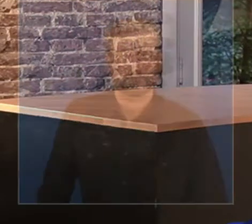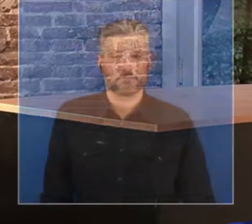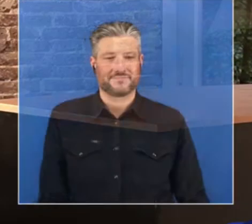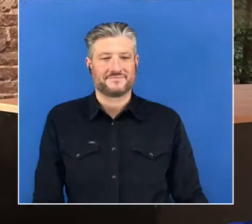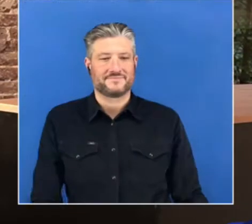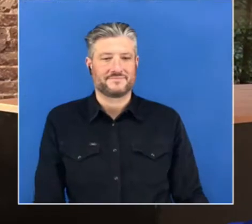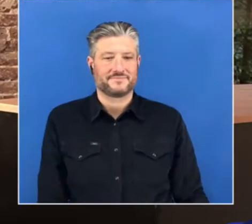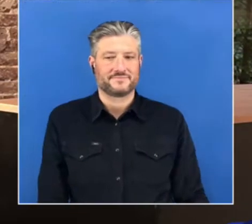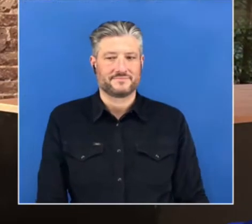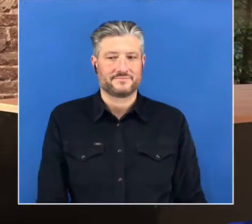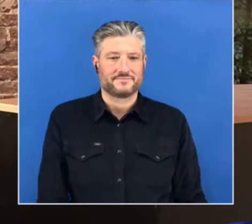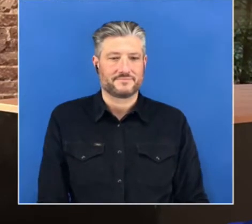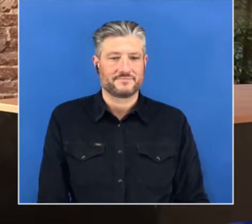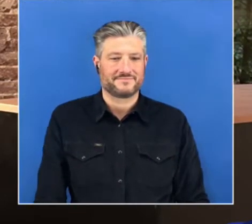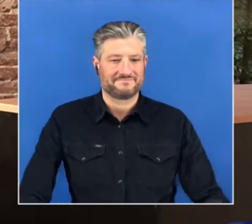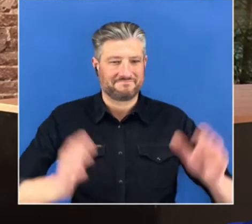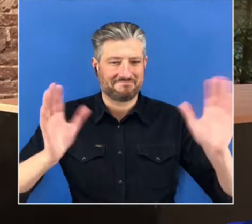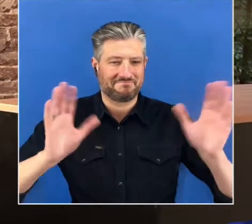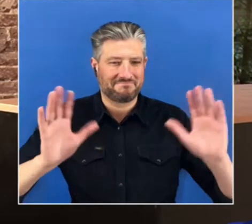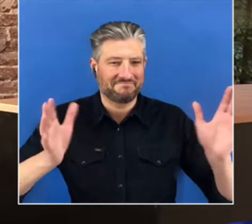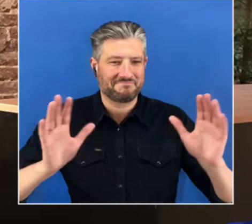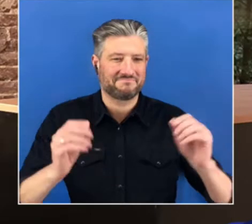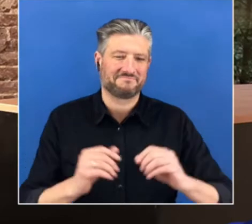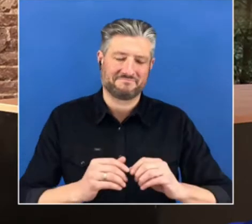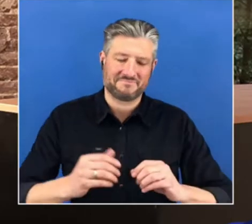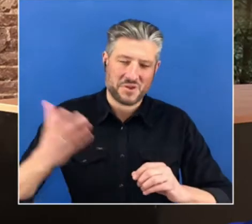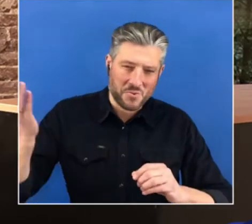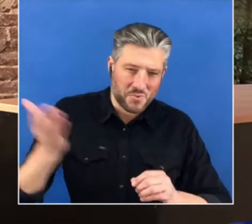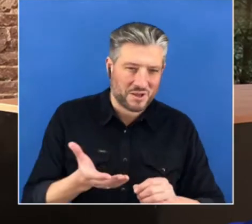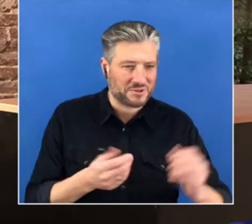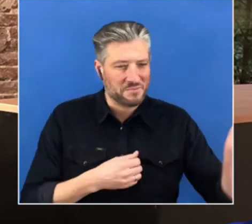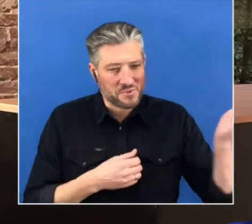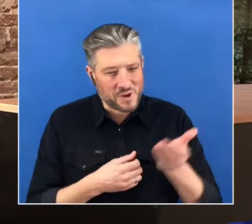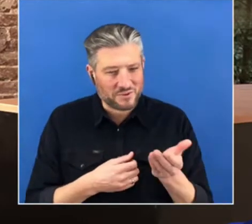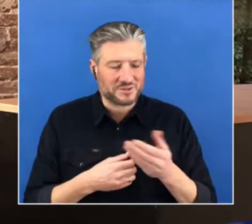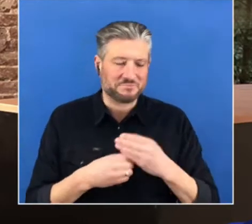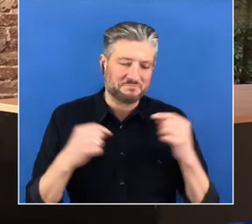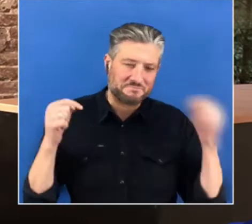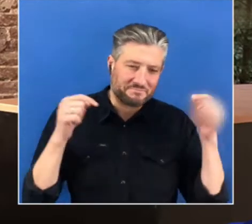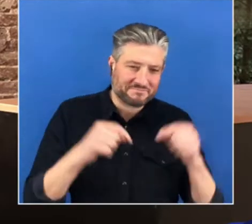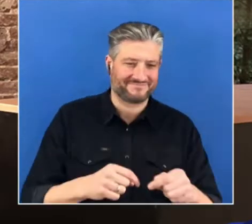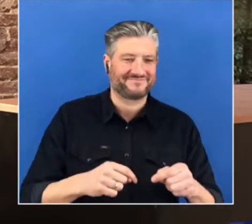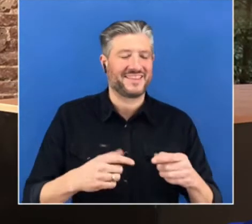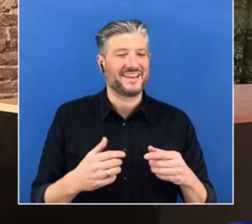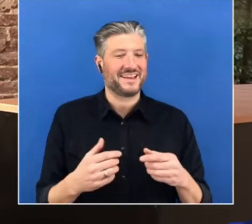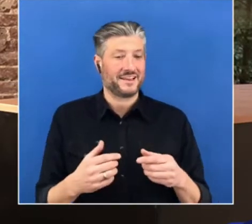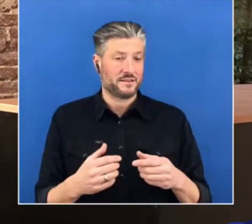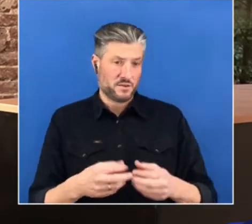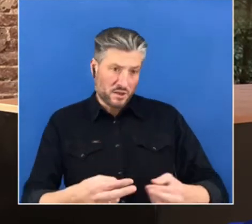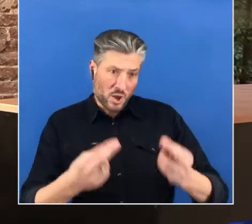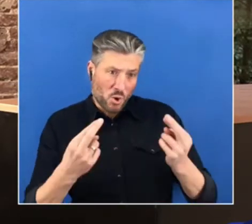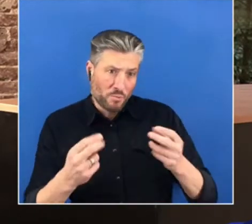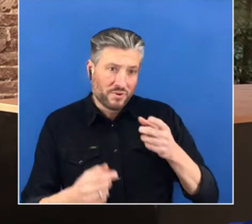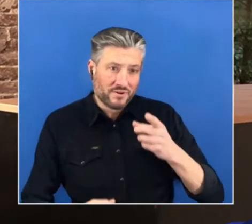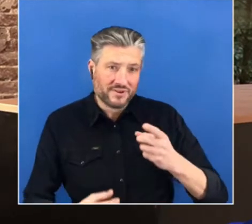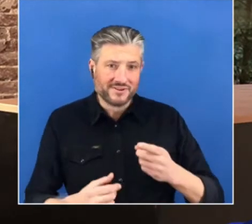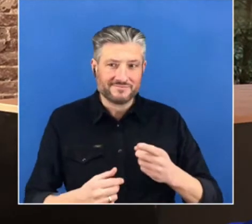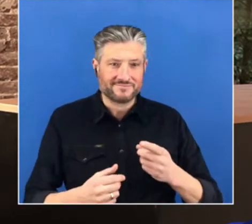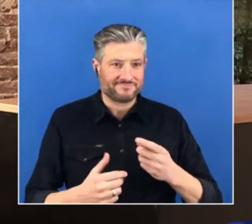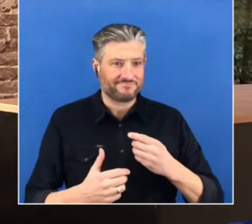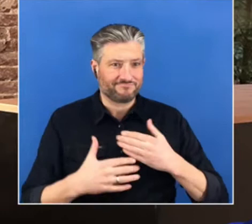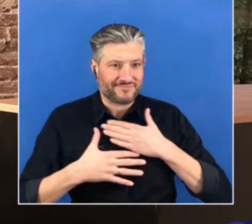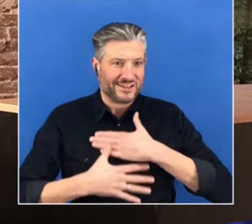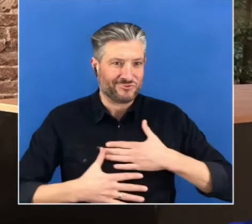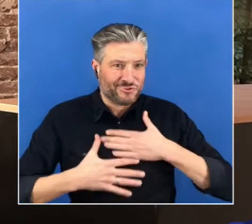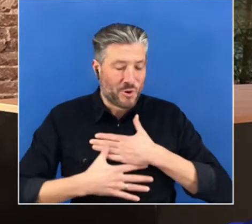welcome back, everyone. I hope you enjoyed it. You're enjoying the talks as much as I am so far.